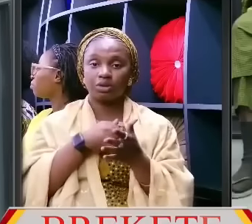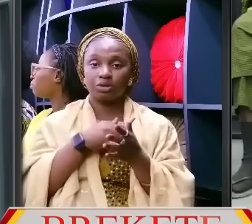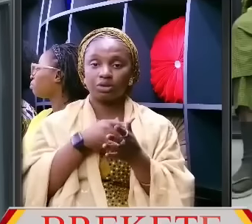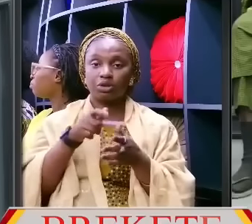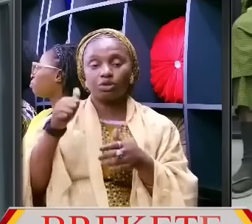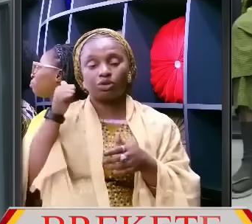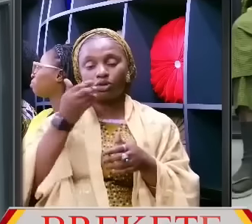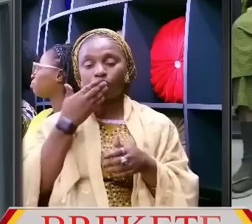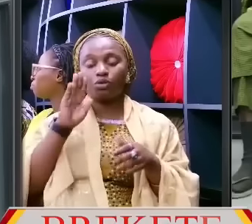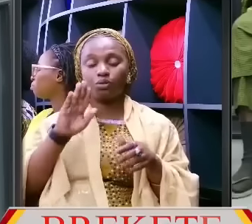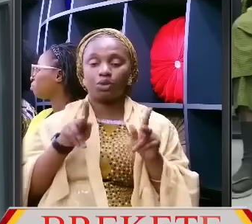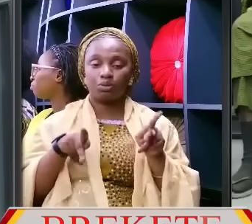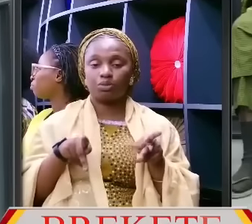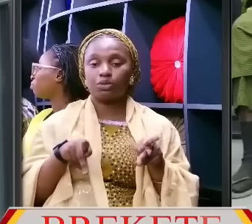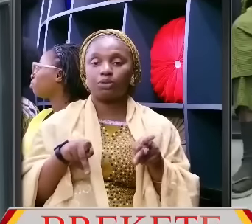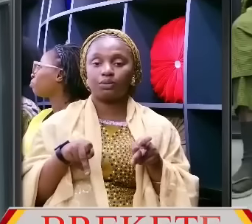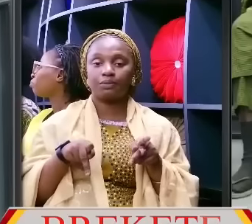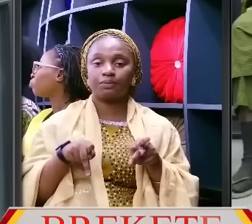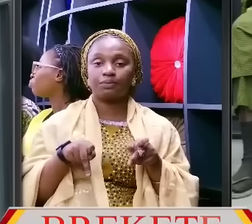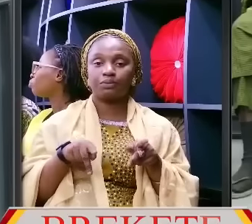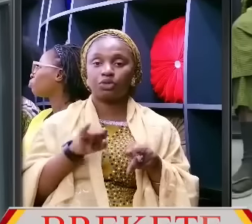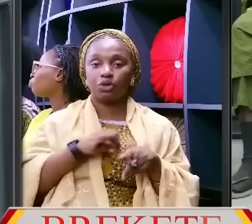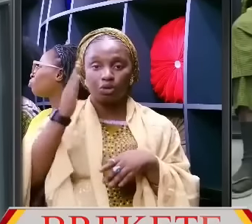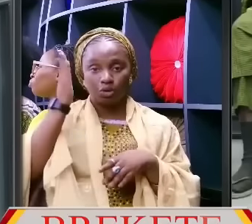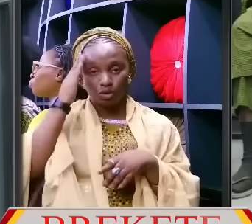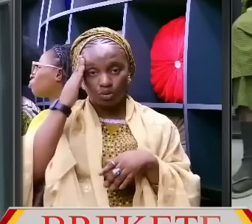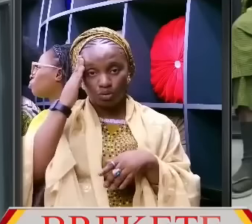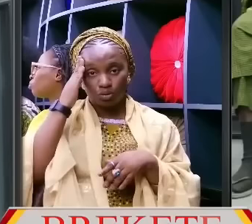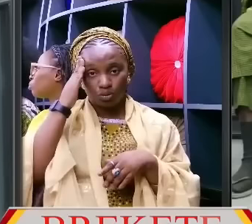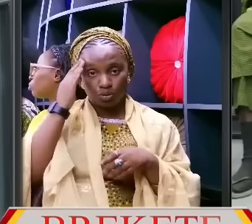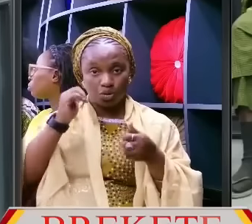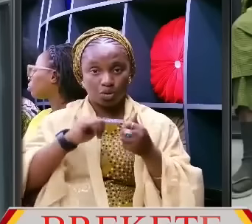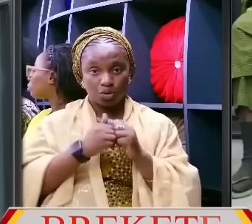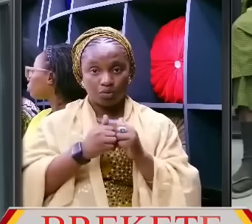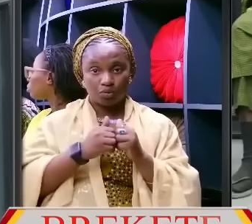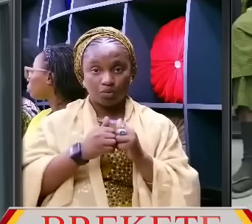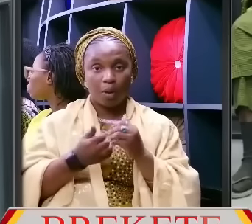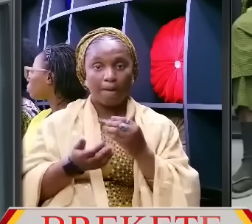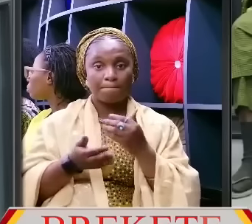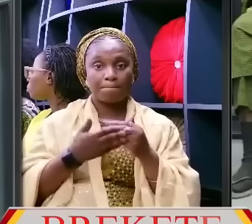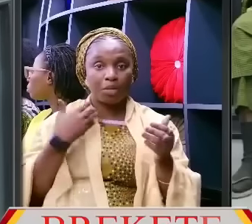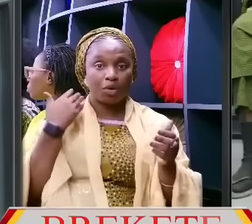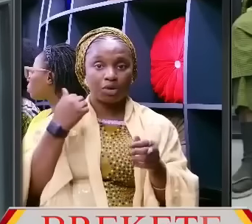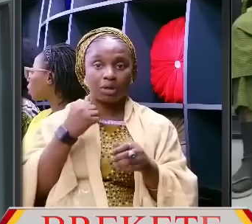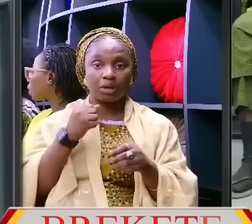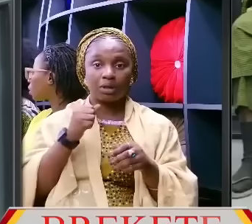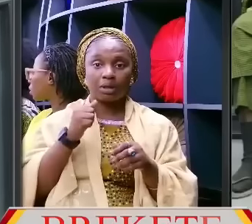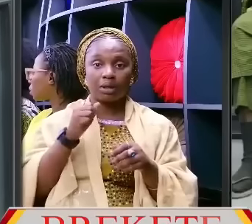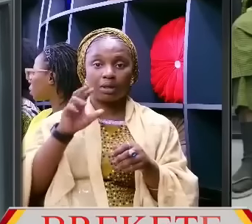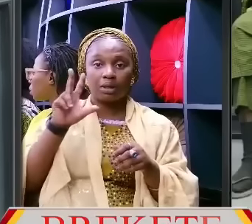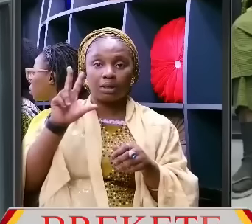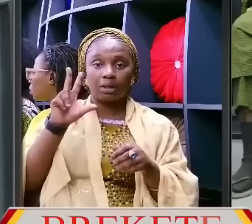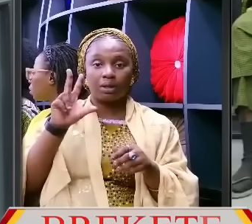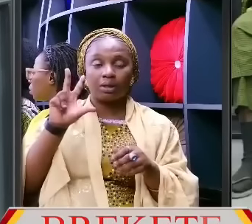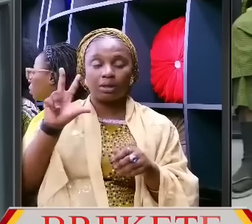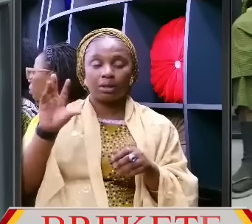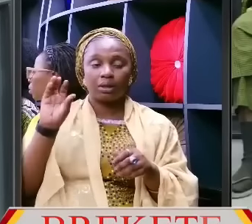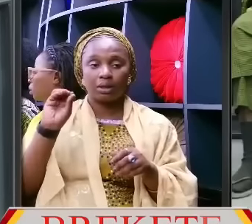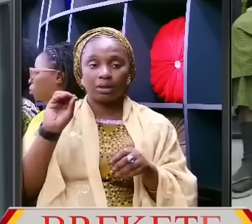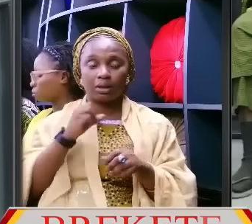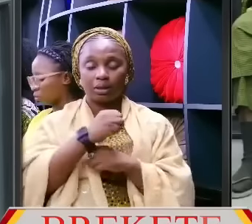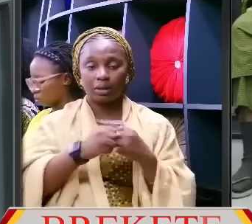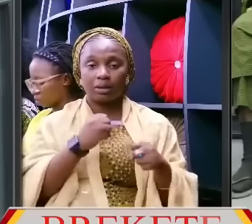Okay. I know how they intimidate me. I asked him for more than 30 years now, I no put my leg for that family house